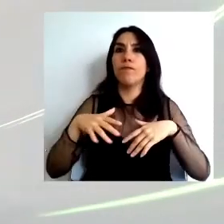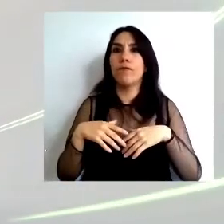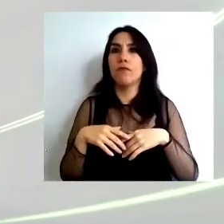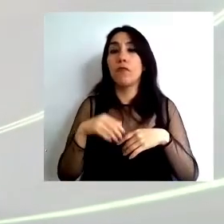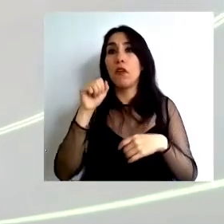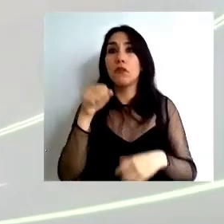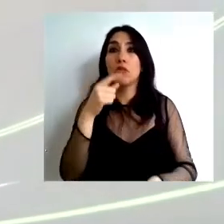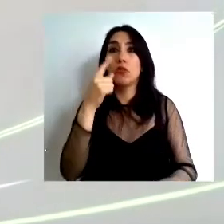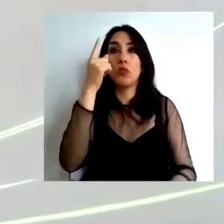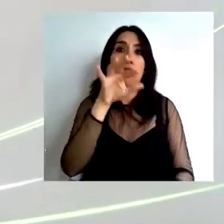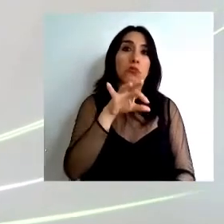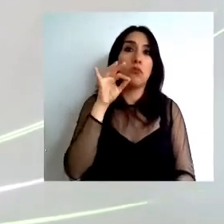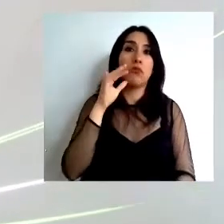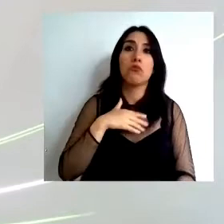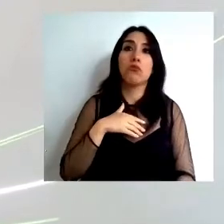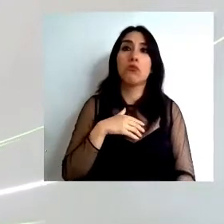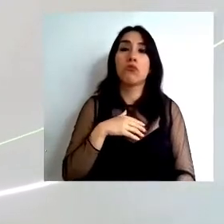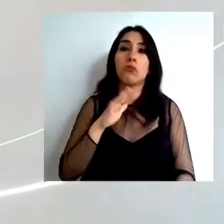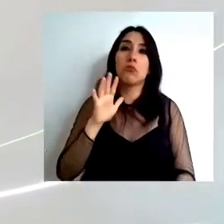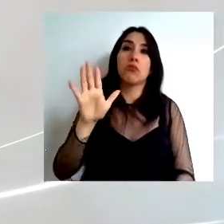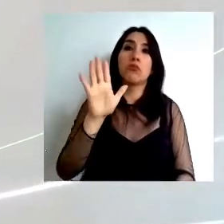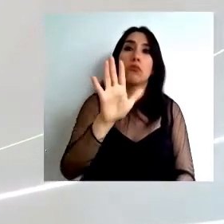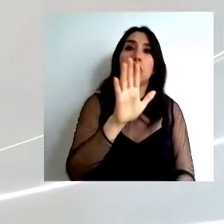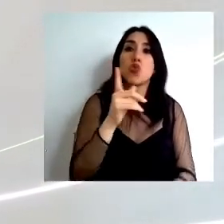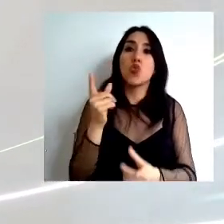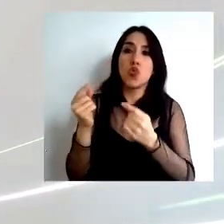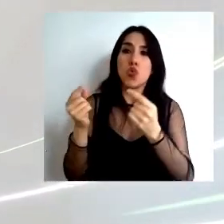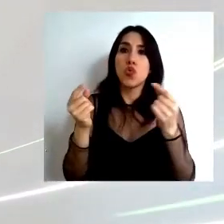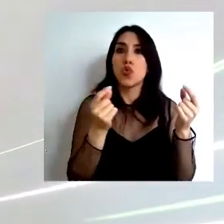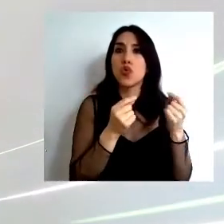even part of an organization. This might be a way to